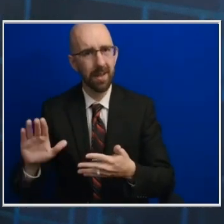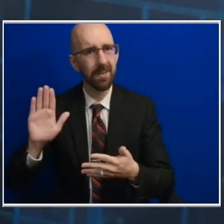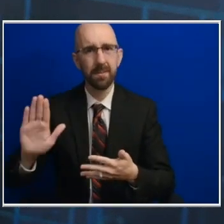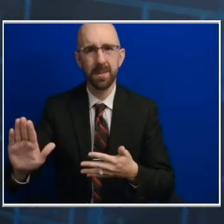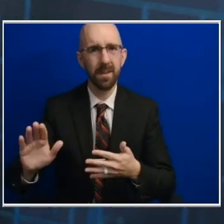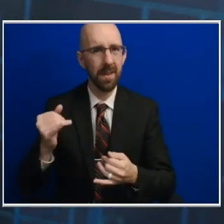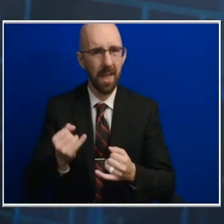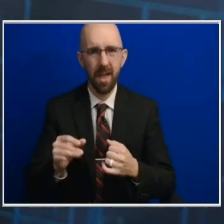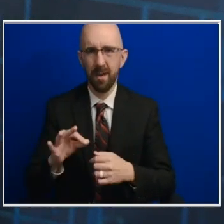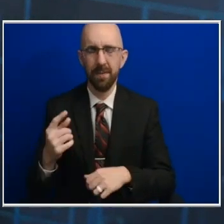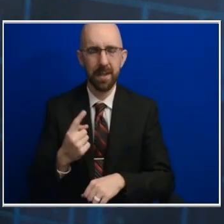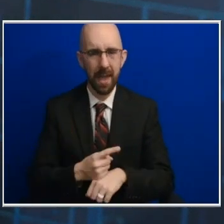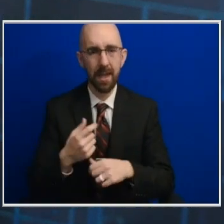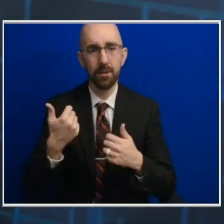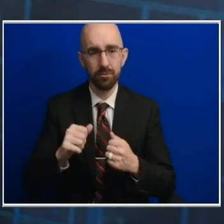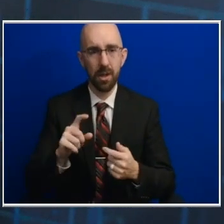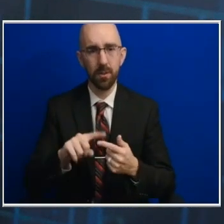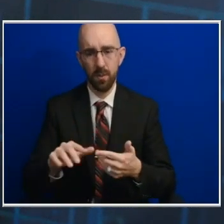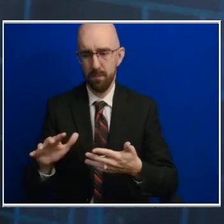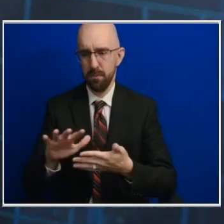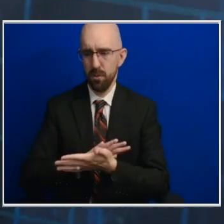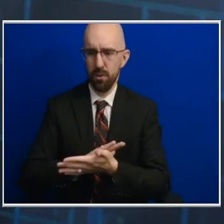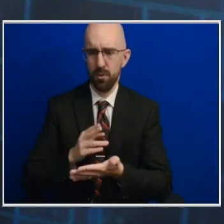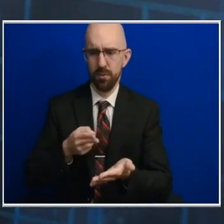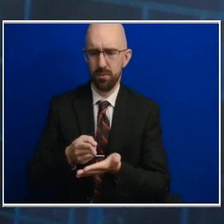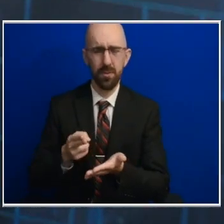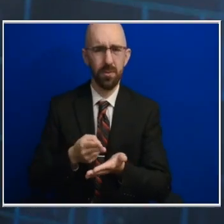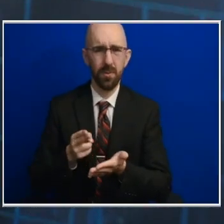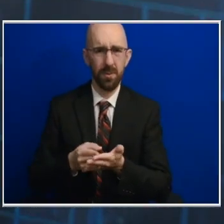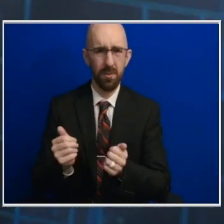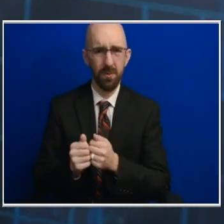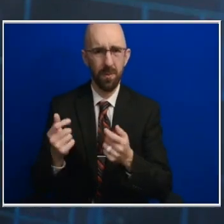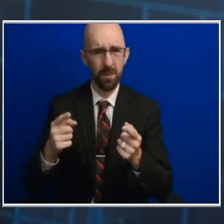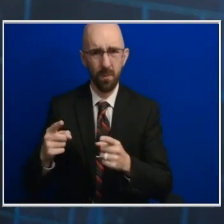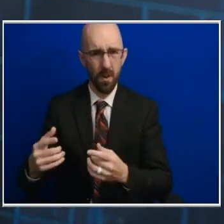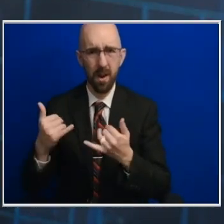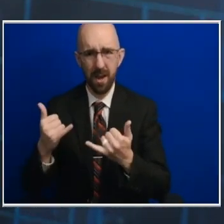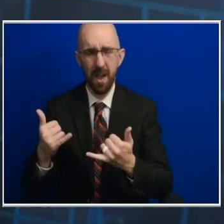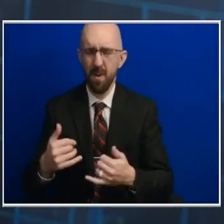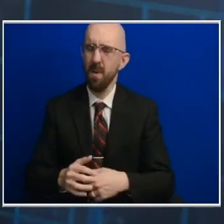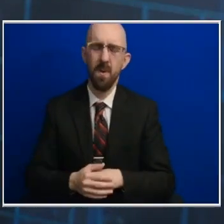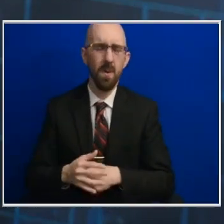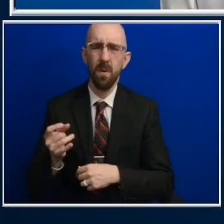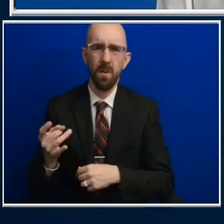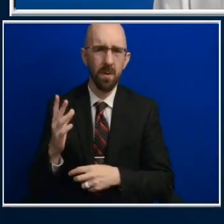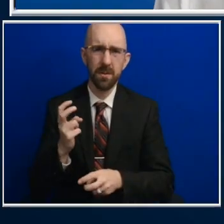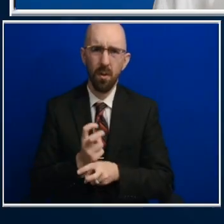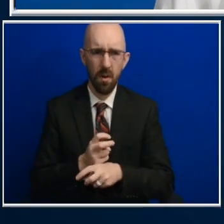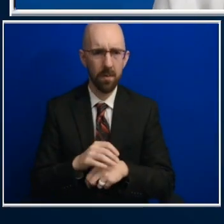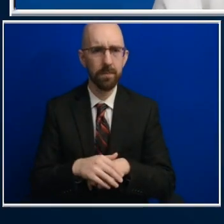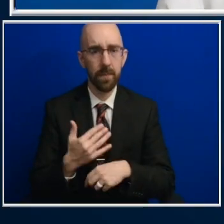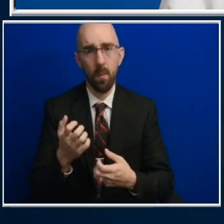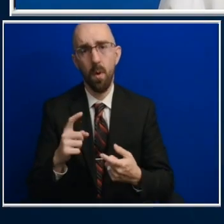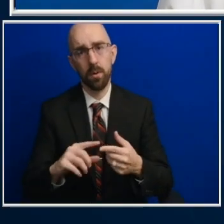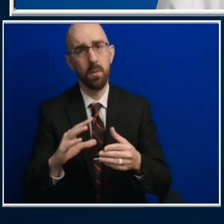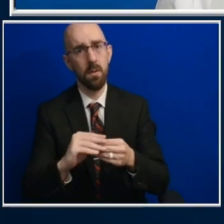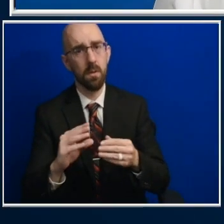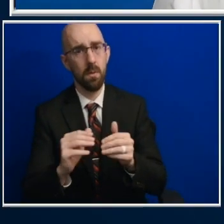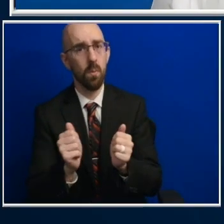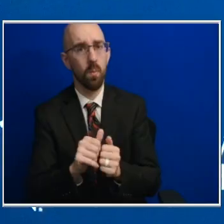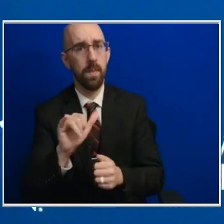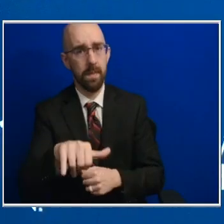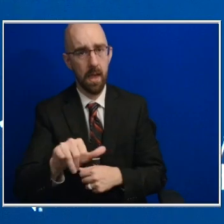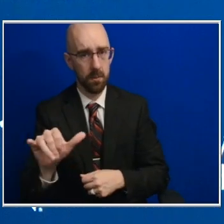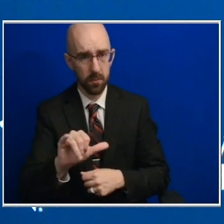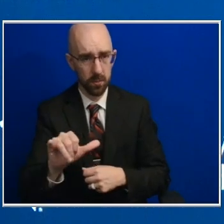wow, trying to blur the truth as much as is going on right now is hard, I think. Yeah, and I would like to say with that too, as I